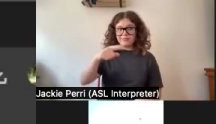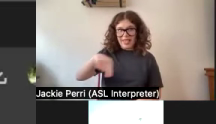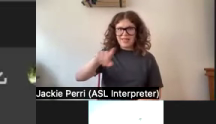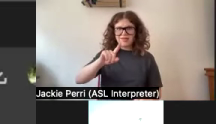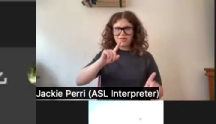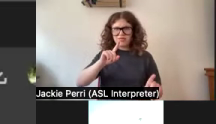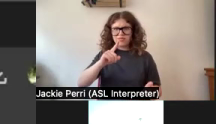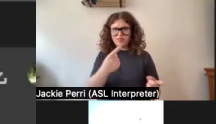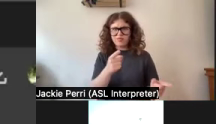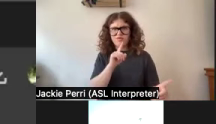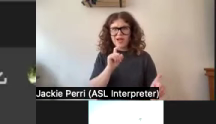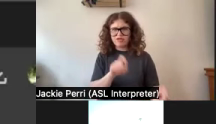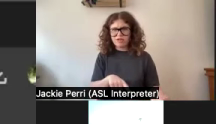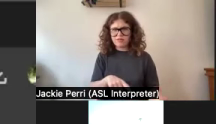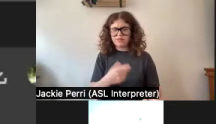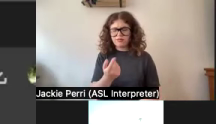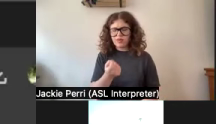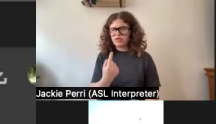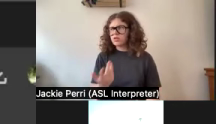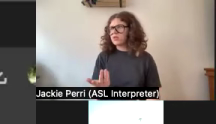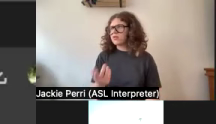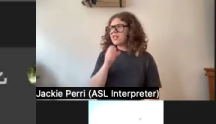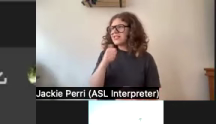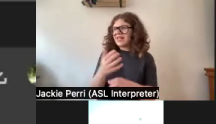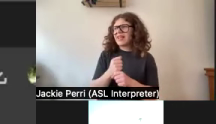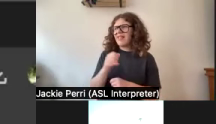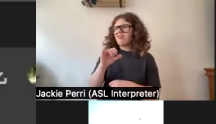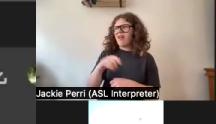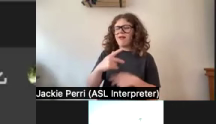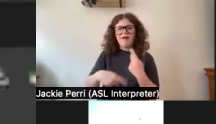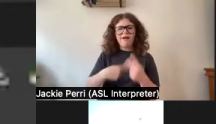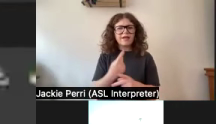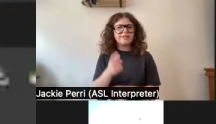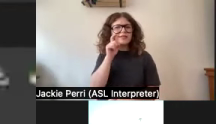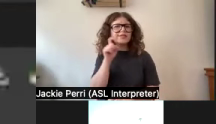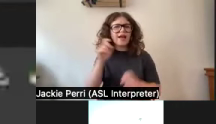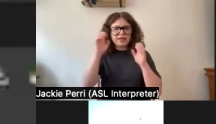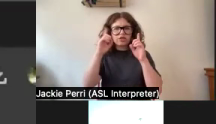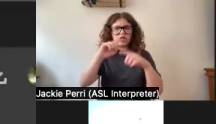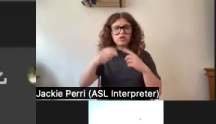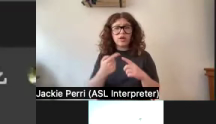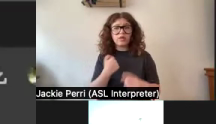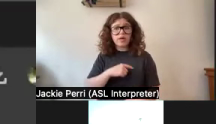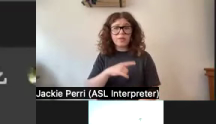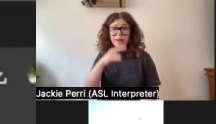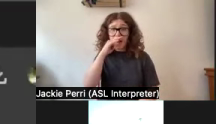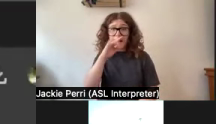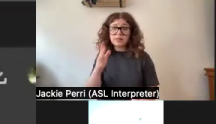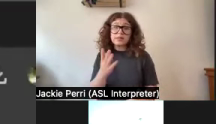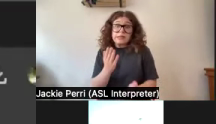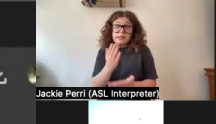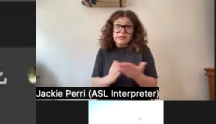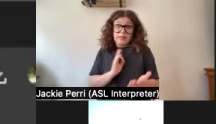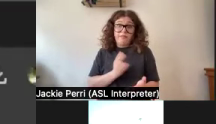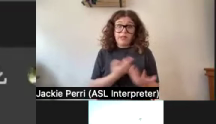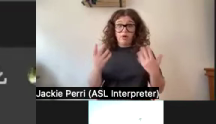este we did tipo not de receive educación that en kind nuestra of infancia. sex ed Algunos de when we were nosotros kids. Some of mencionamos us, que aprender we sobre already salud mentioned sexual a